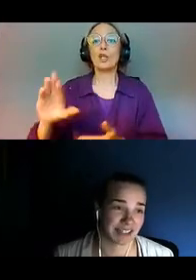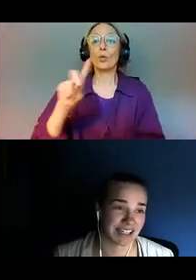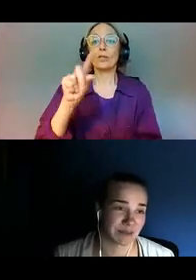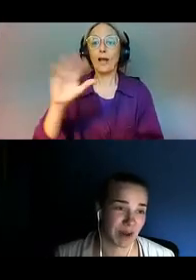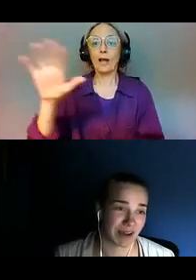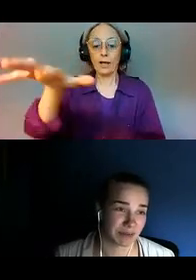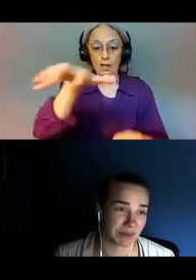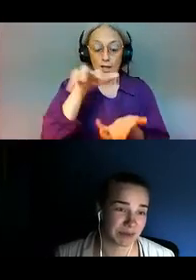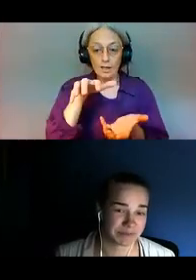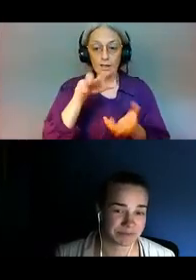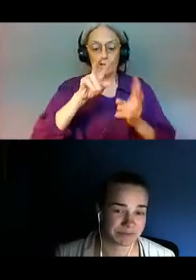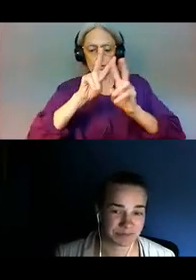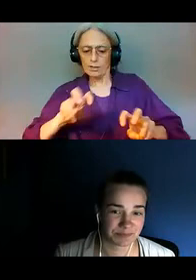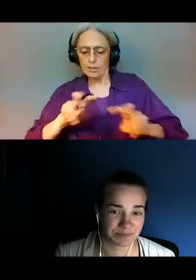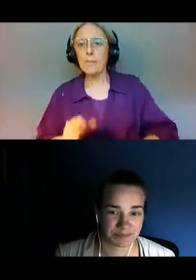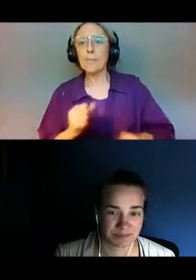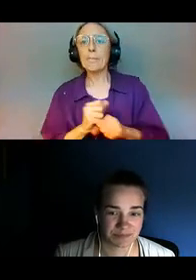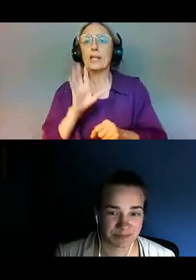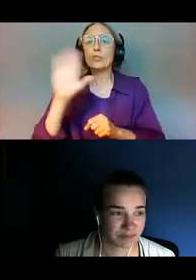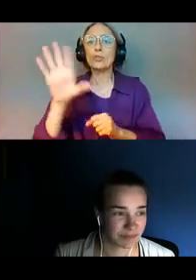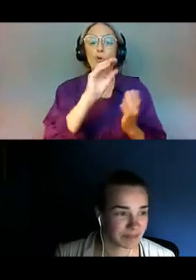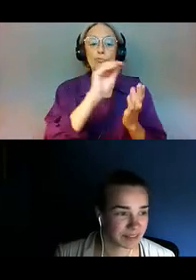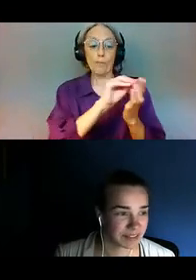as accurately as possible.